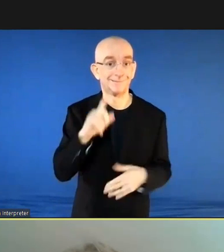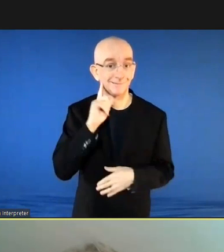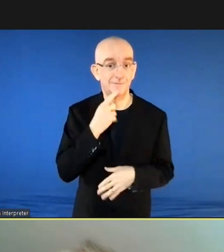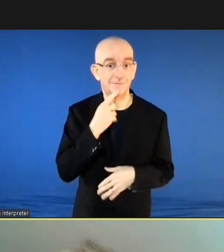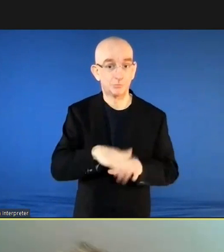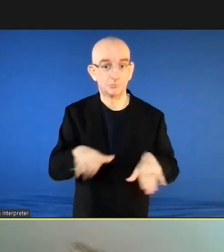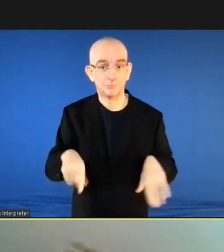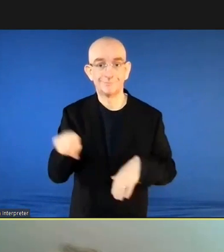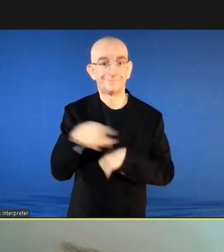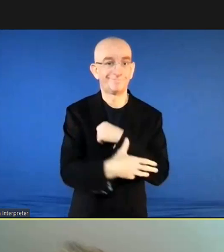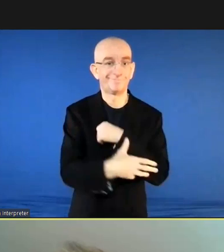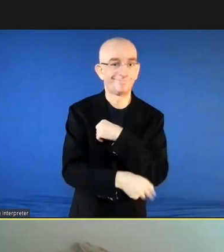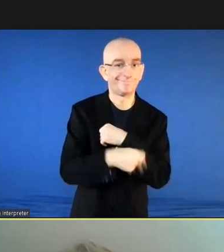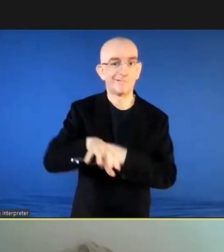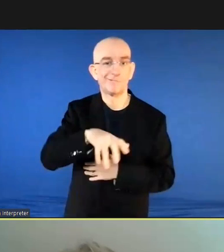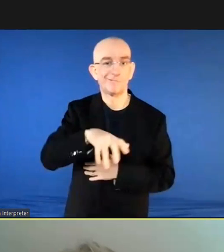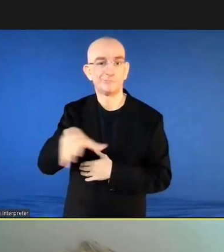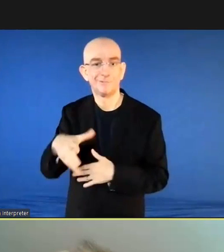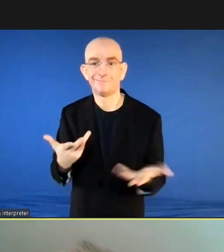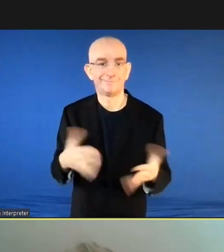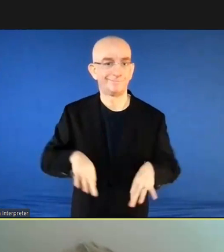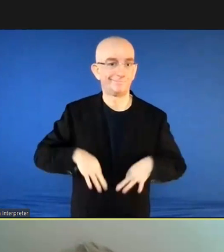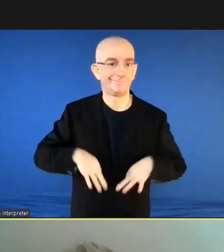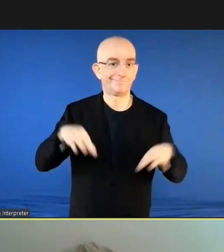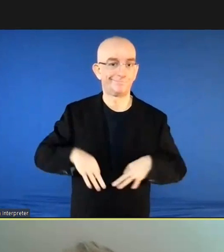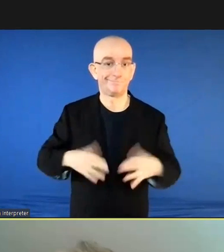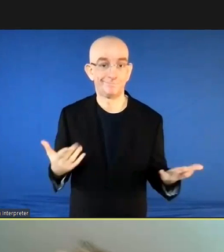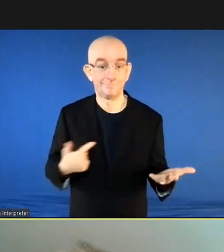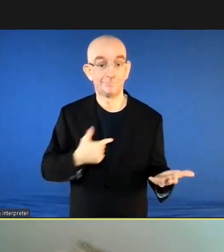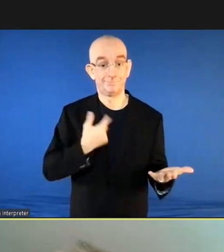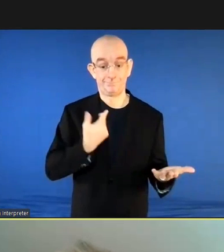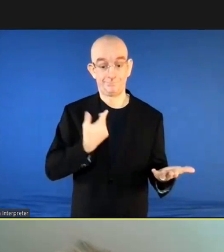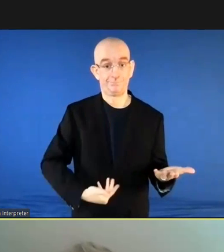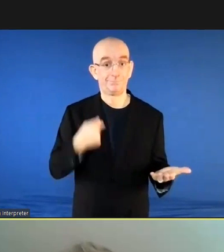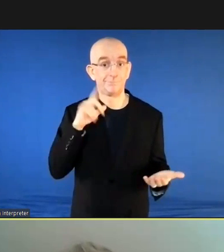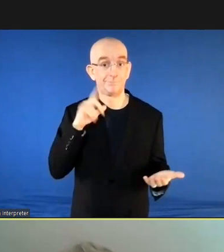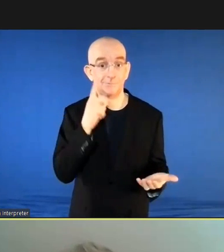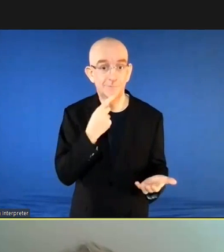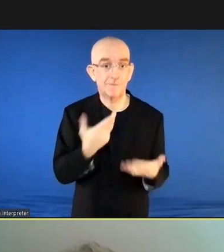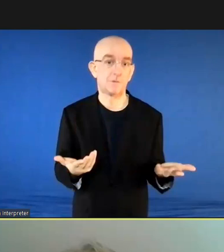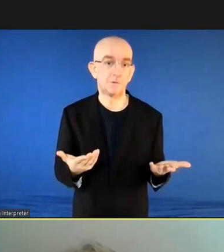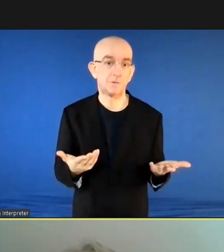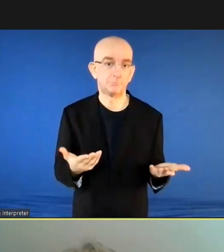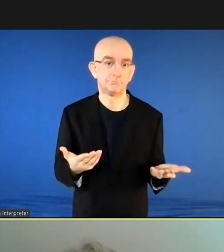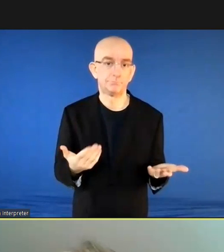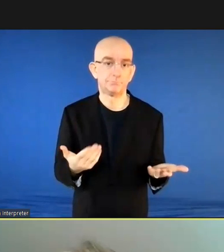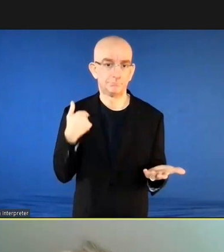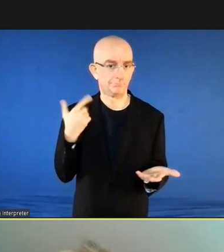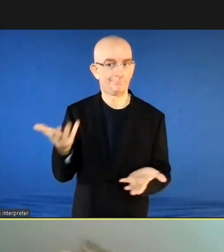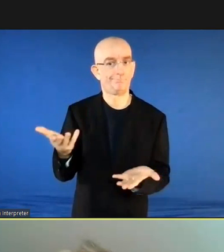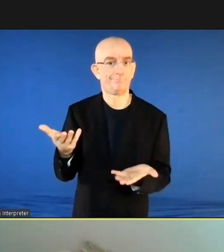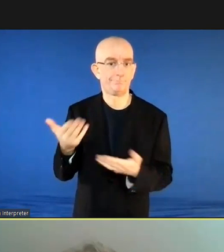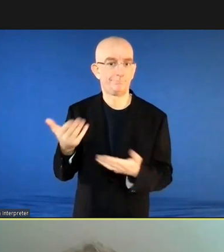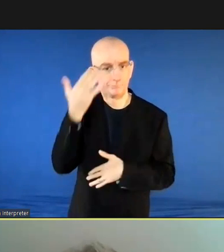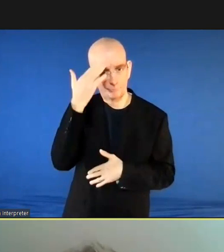myself, and someone who, as Nick said, has spent my life working to break down the barriers that deaf children face,